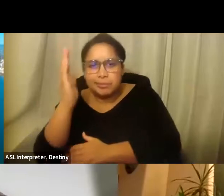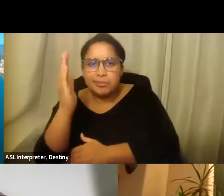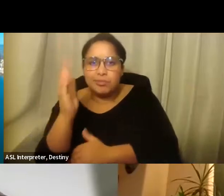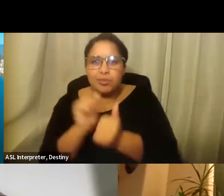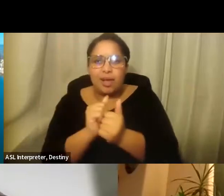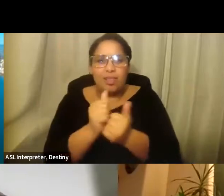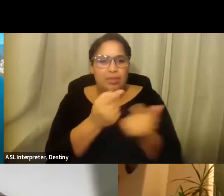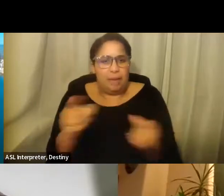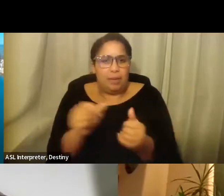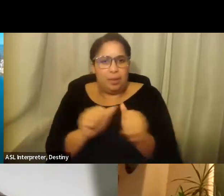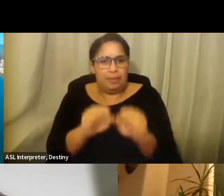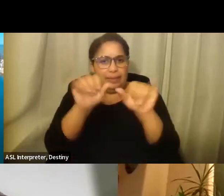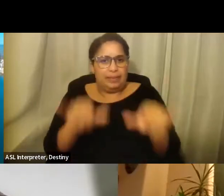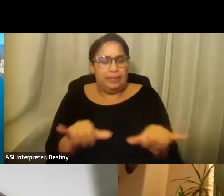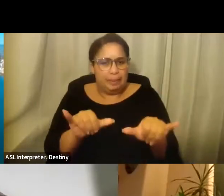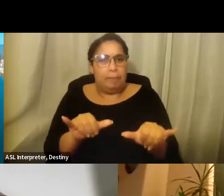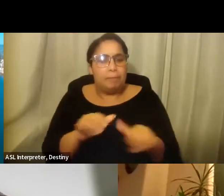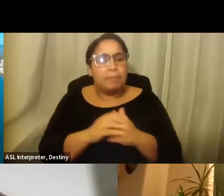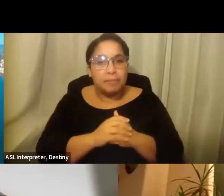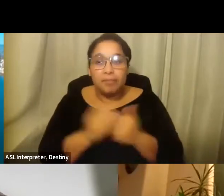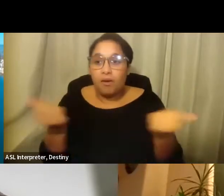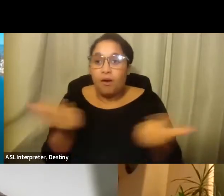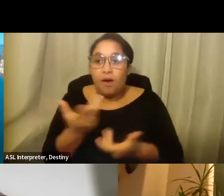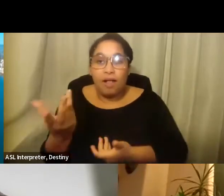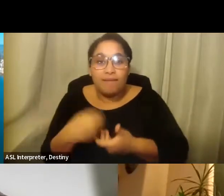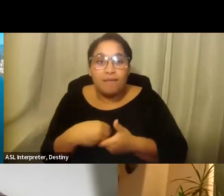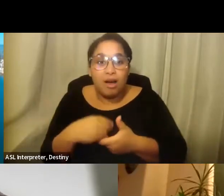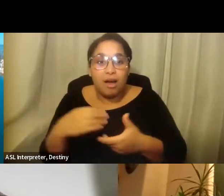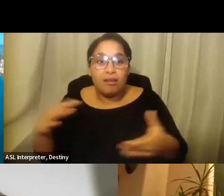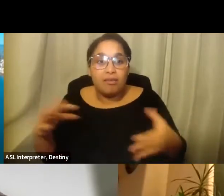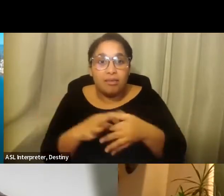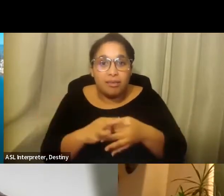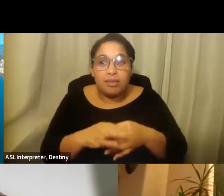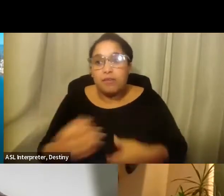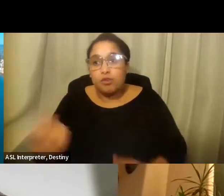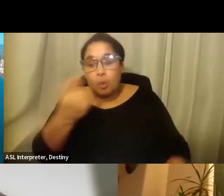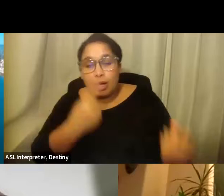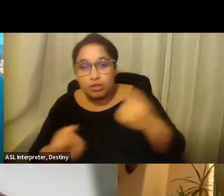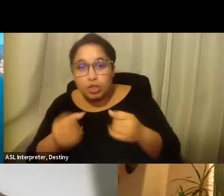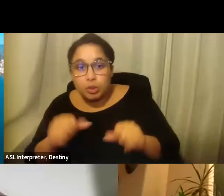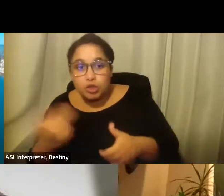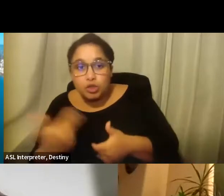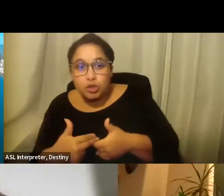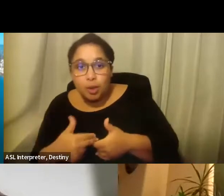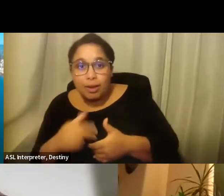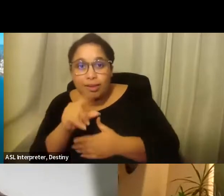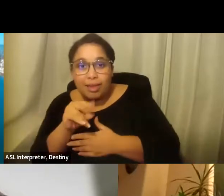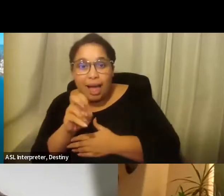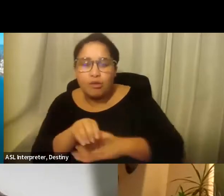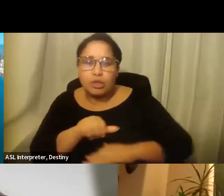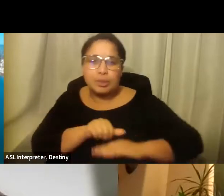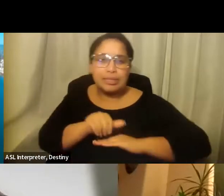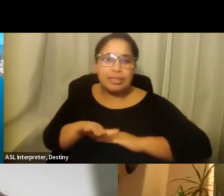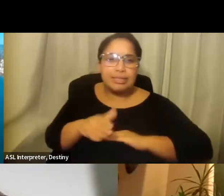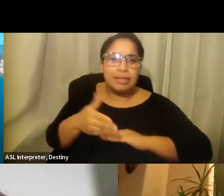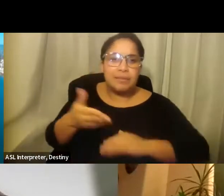I appreciate all of our attendees for the questions, whether you were able to be on live or you sent in the